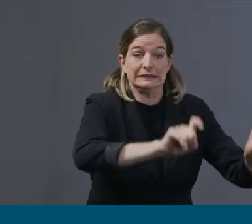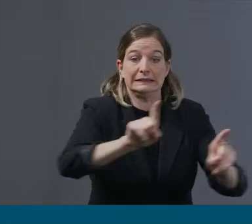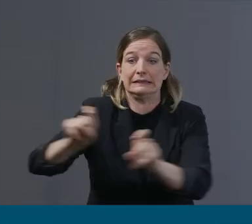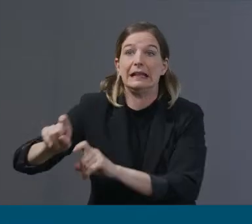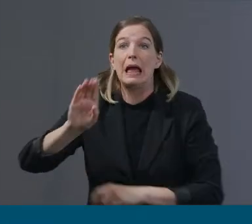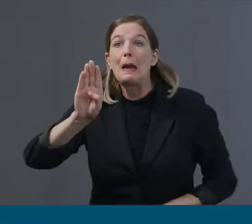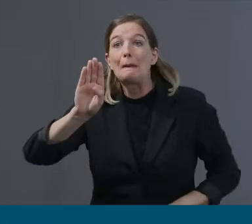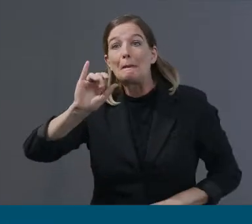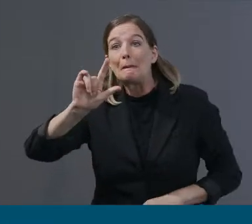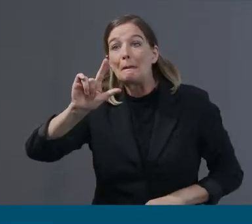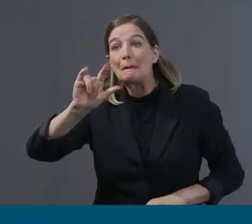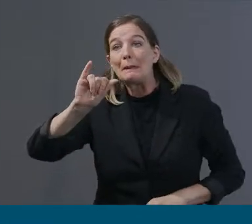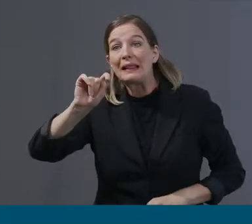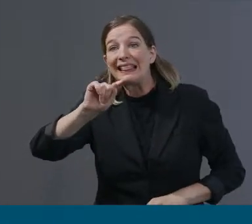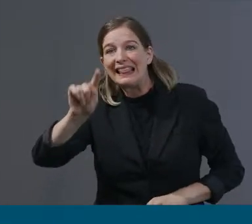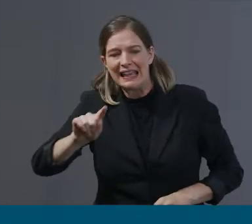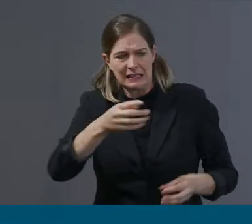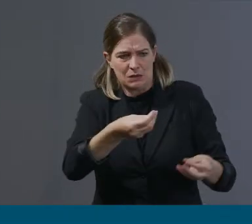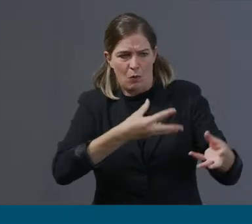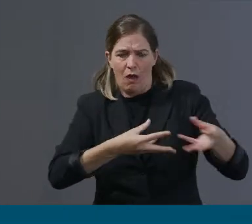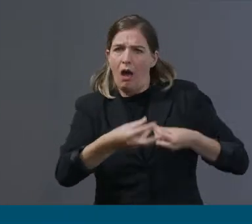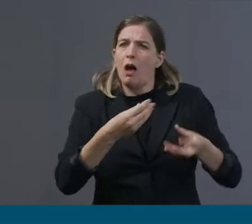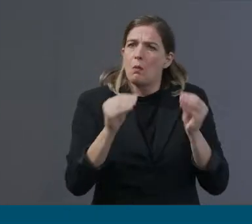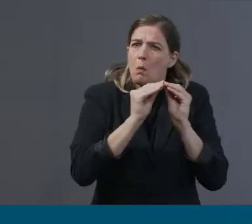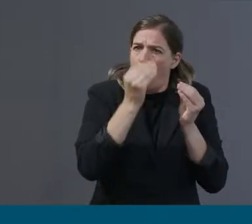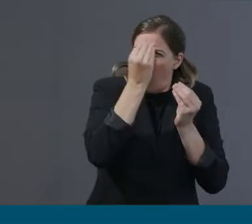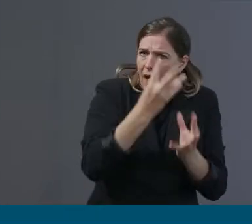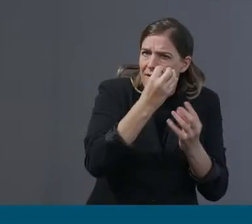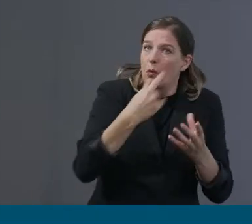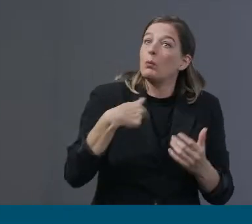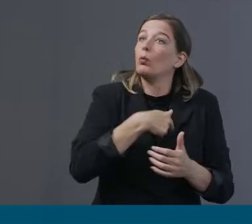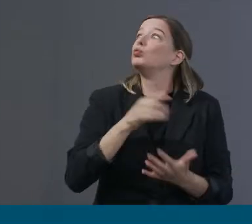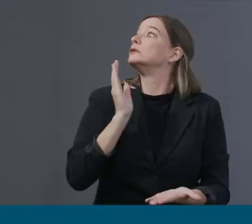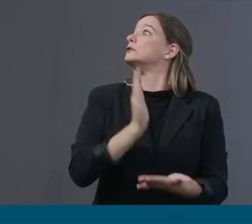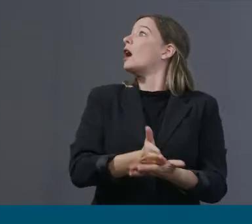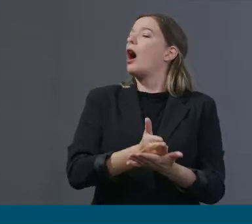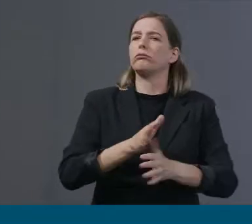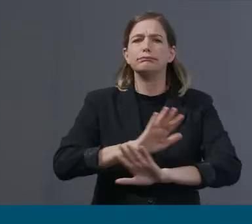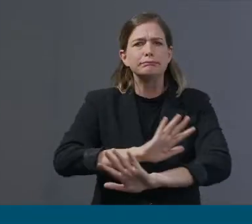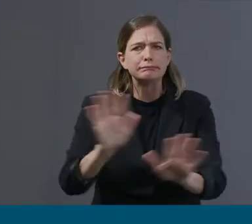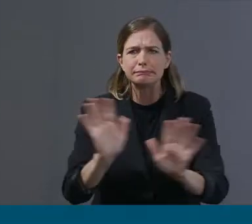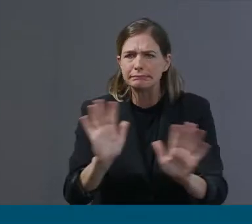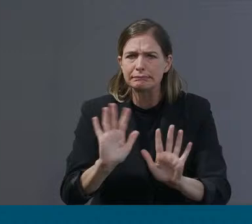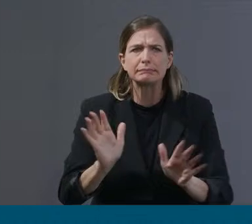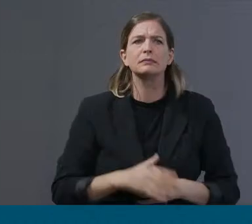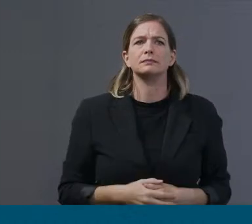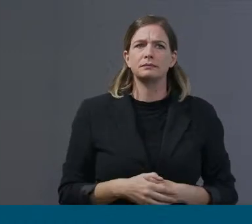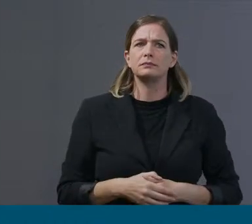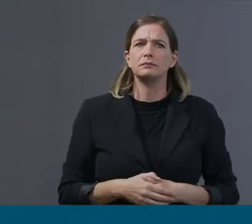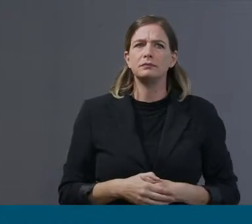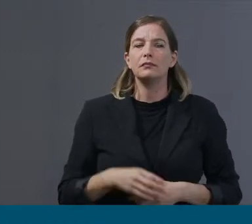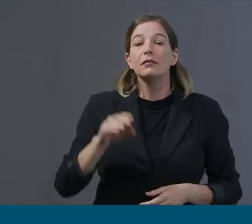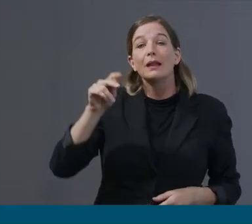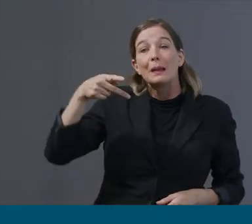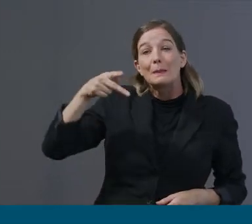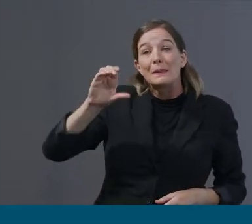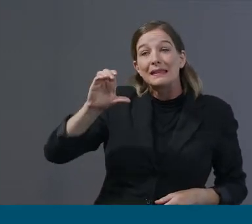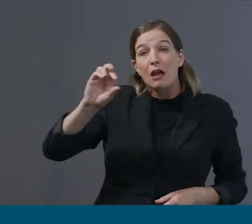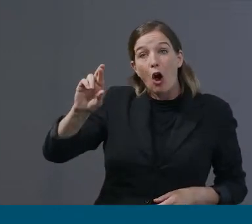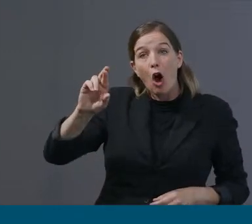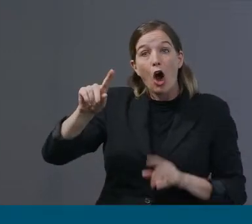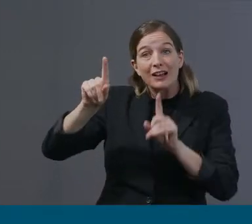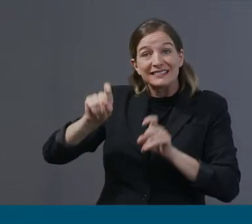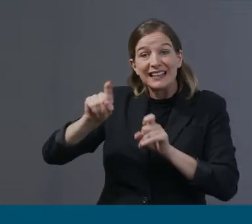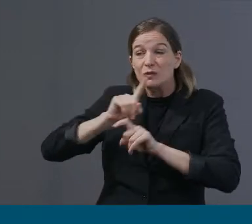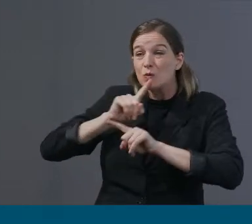Last week, we saw our single highest day of PCR tests reported. On June 9th, we had 14,000